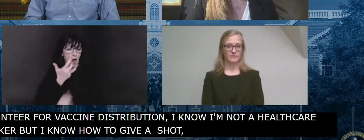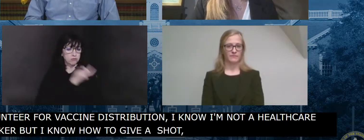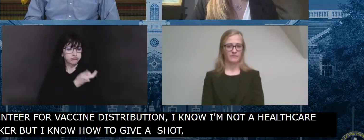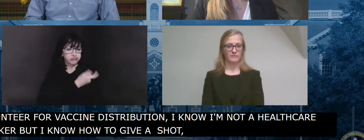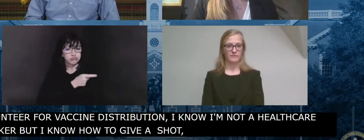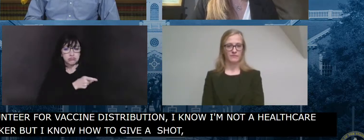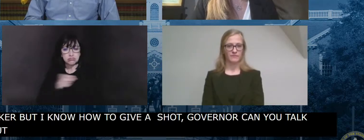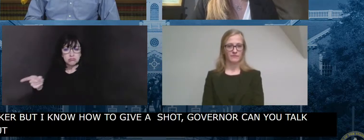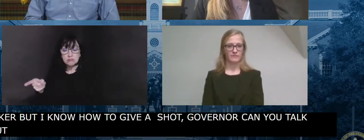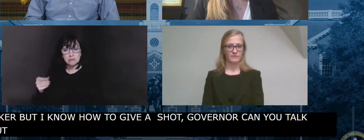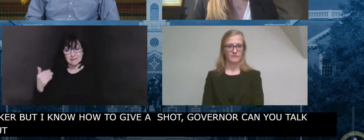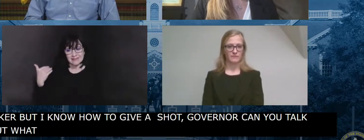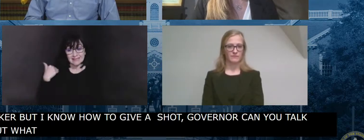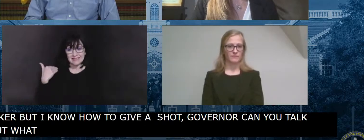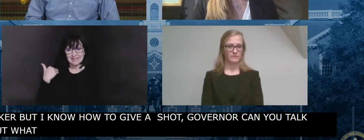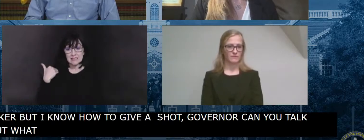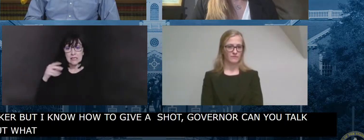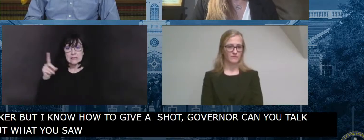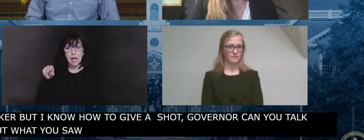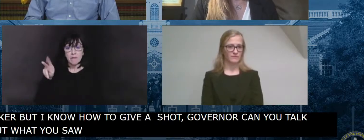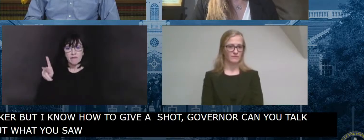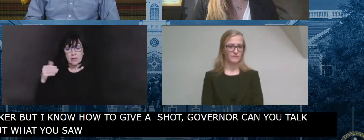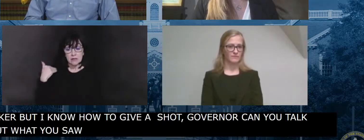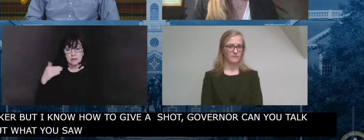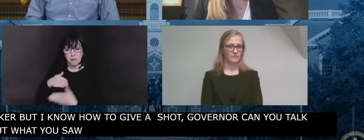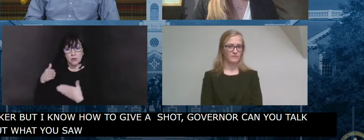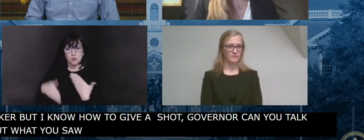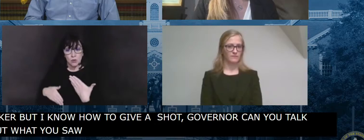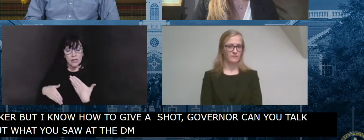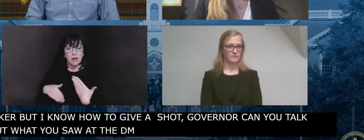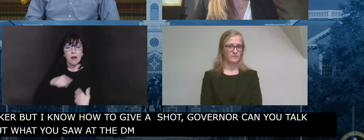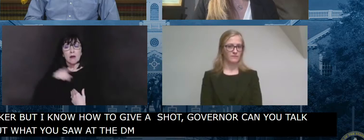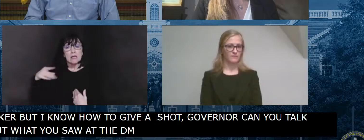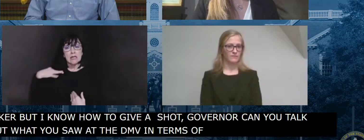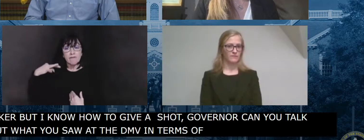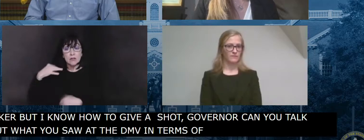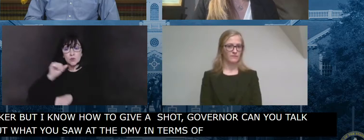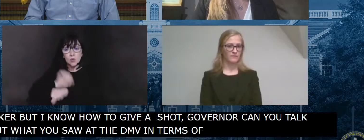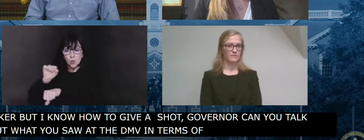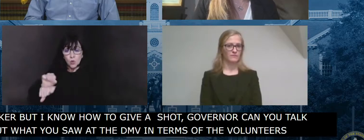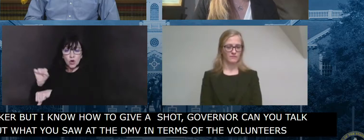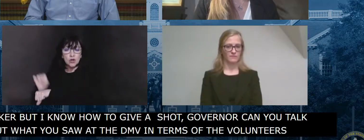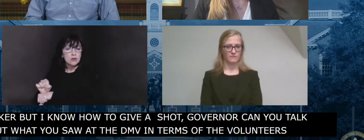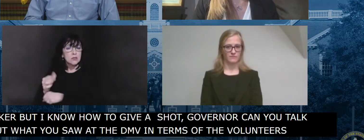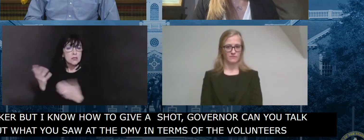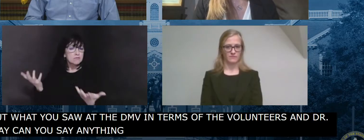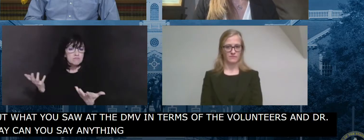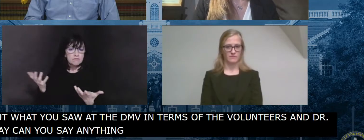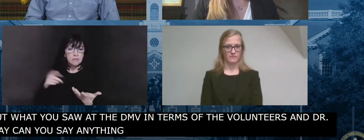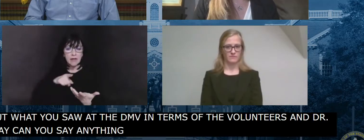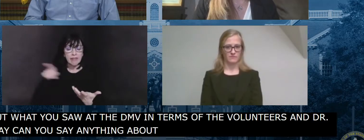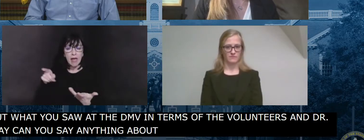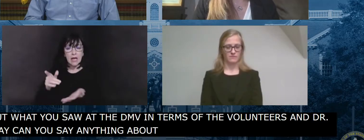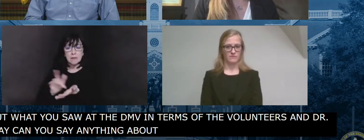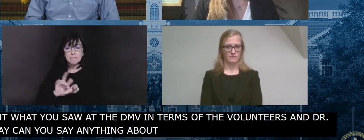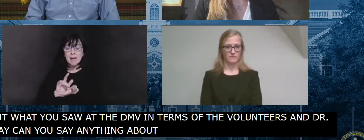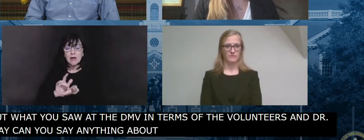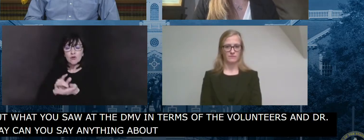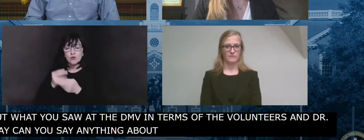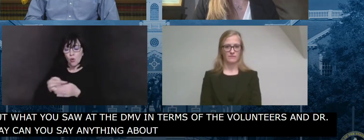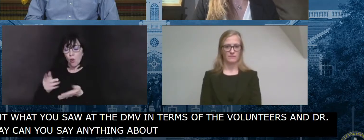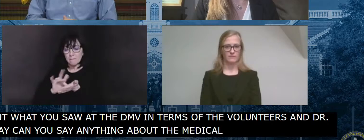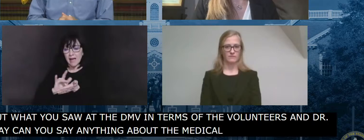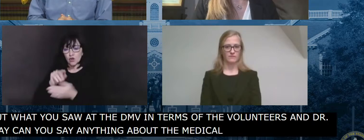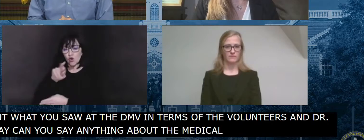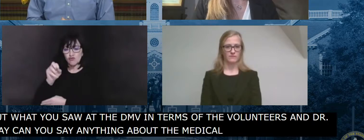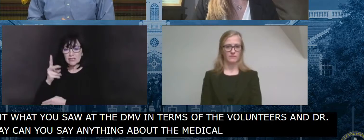this past weekend in terms of volunteers working? And Dr. Rattay, can you say anything about the Medical Reserve Corps and what kind of help we need?